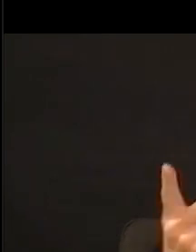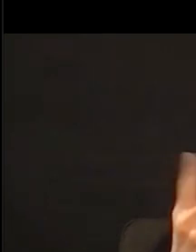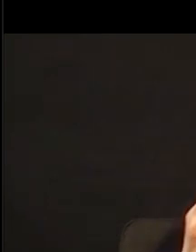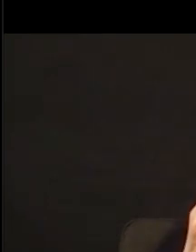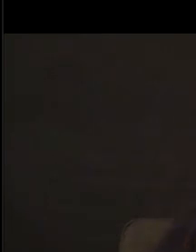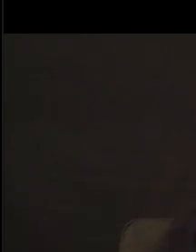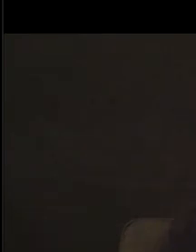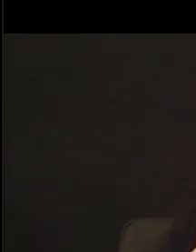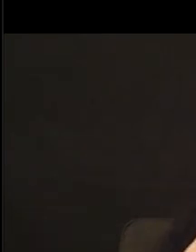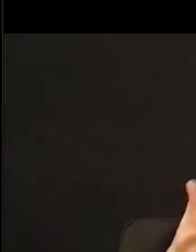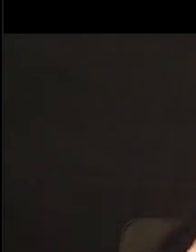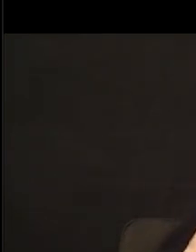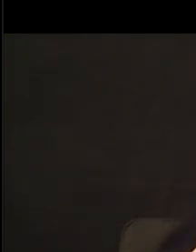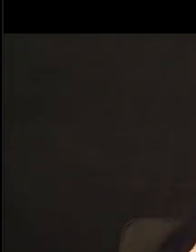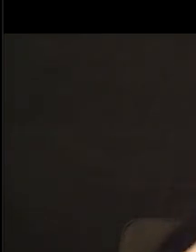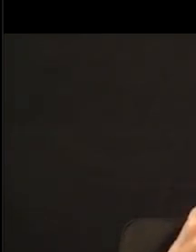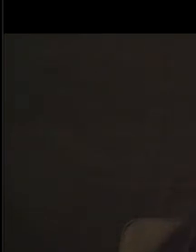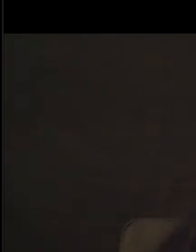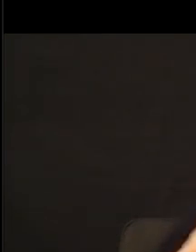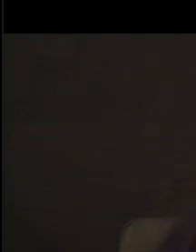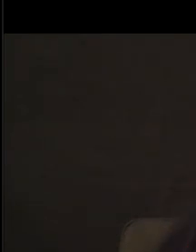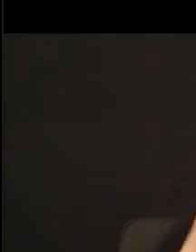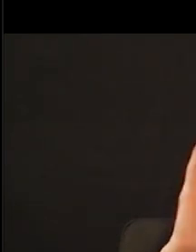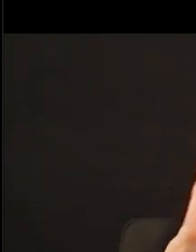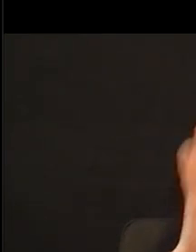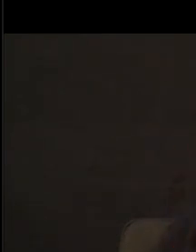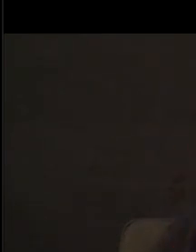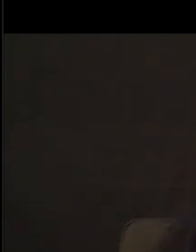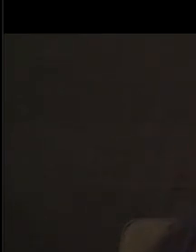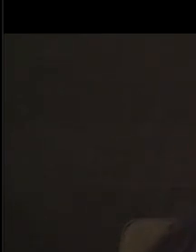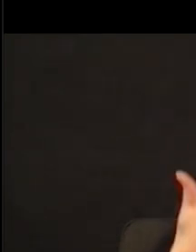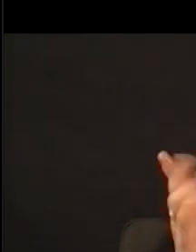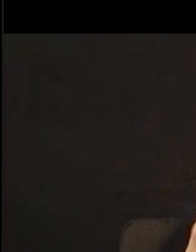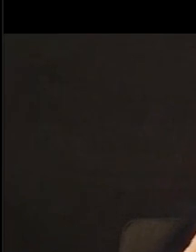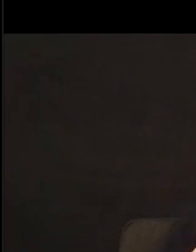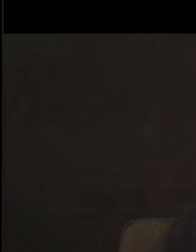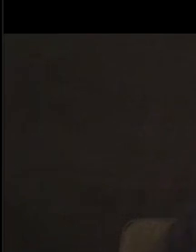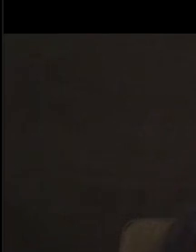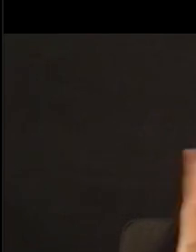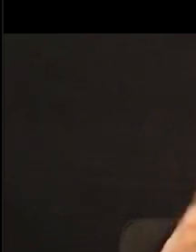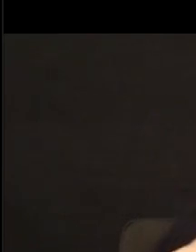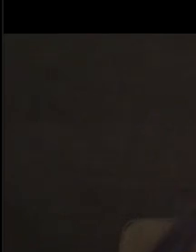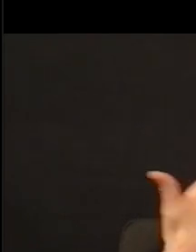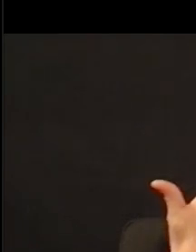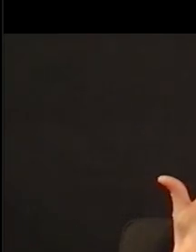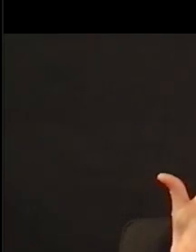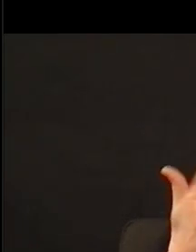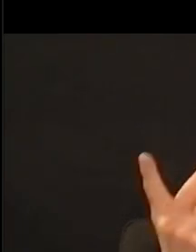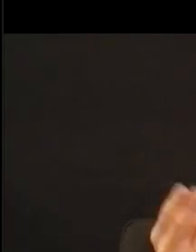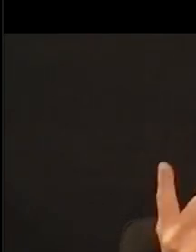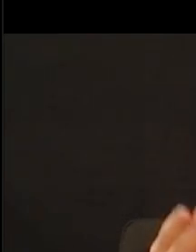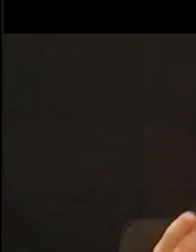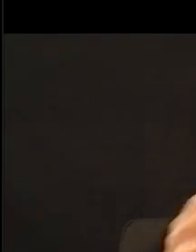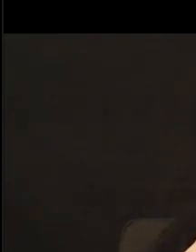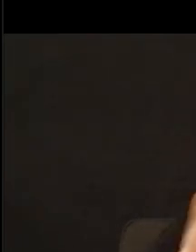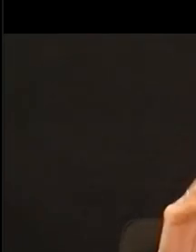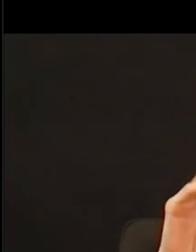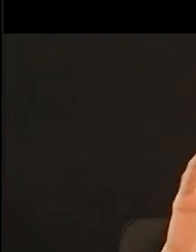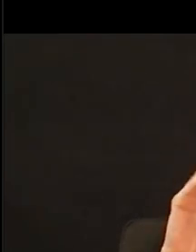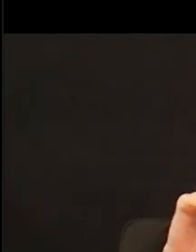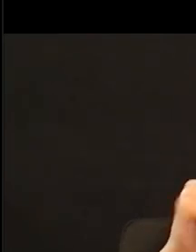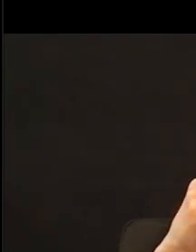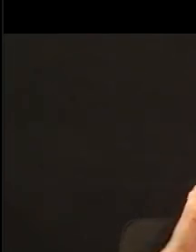and every so often we will get some live fish and some live octopus and lobsters that we feed to our patients on site. So